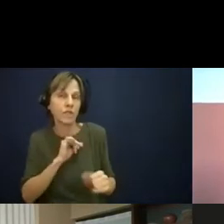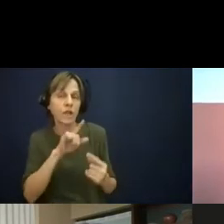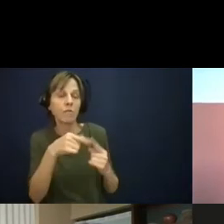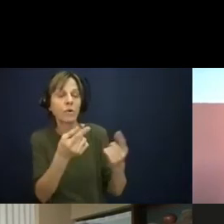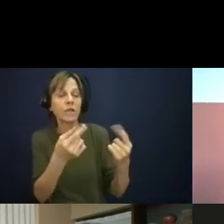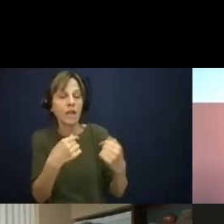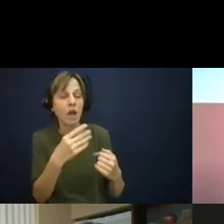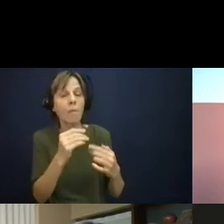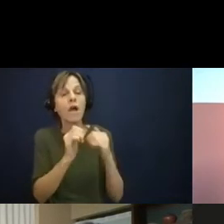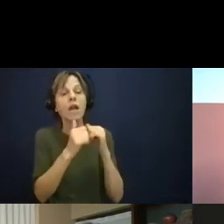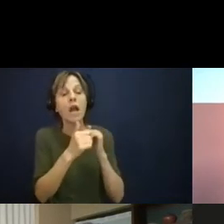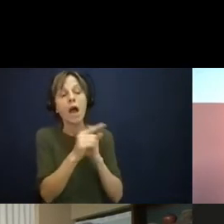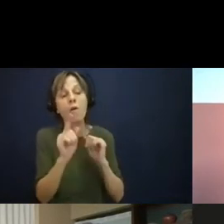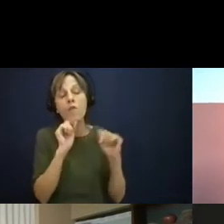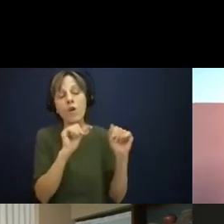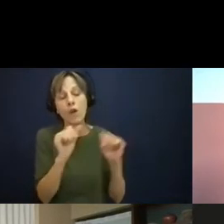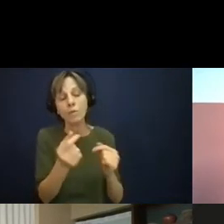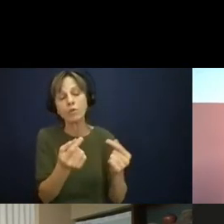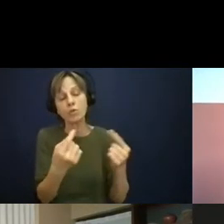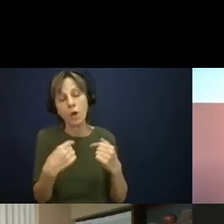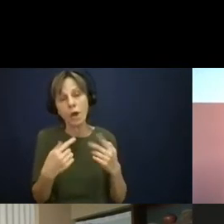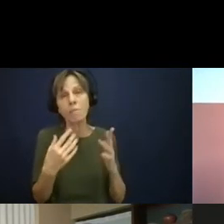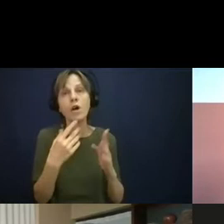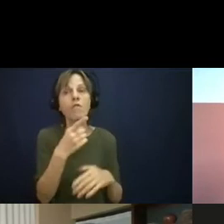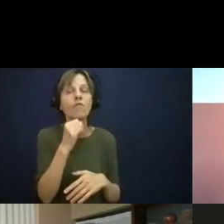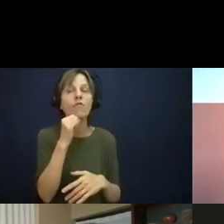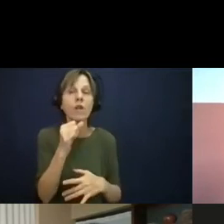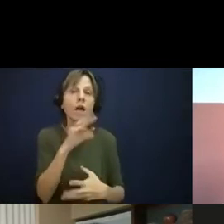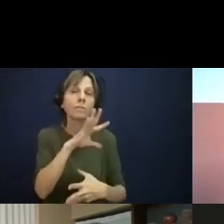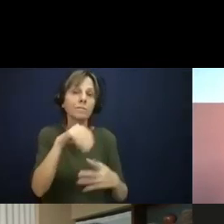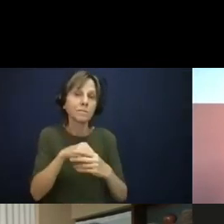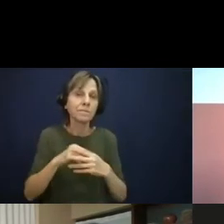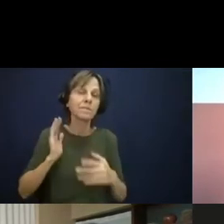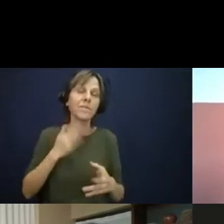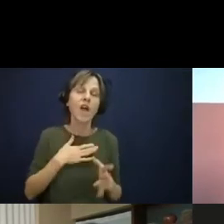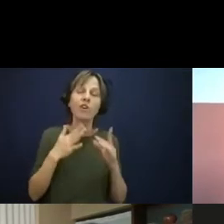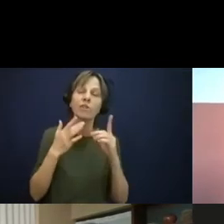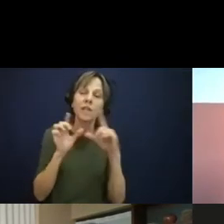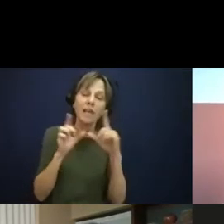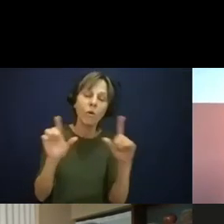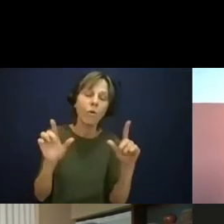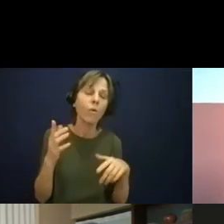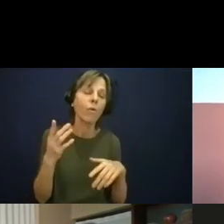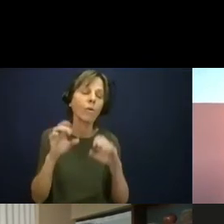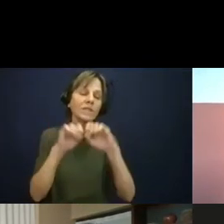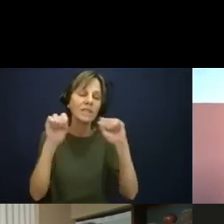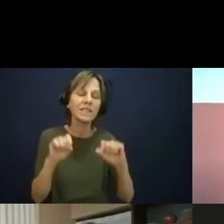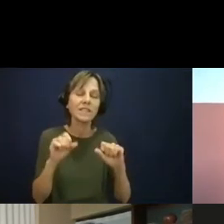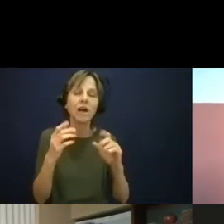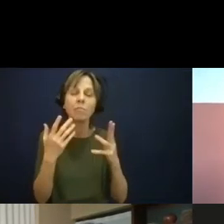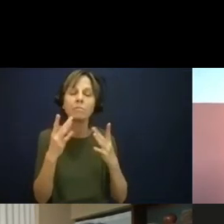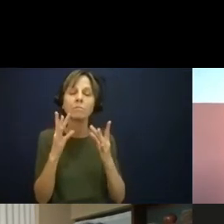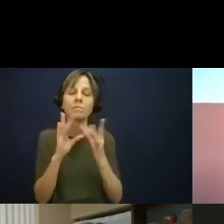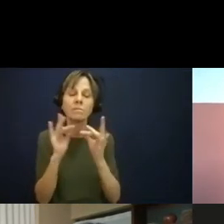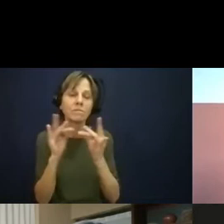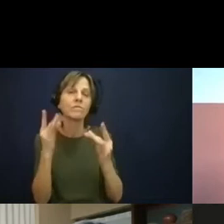come and present themselves. And because they're not immersed in our lingo and system speak, it probably means reaching out to them outside